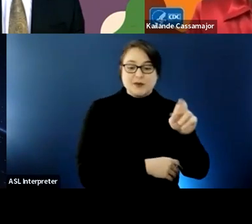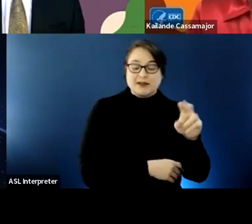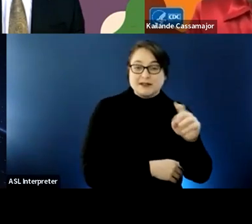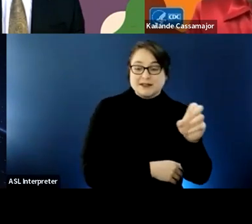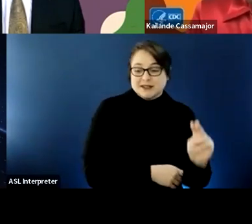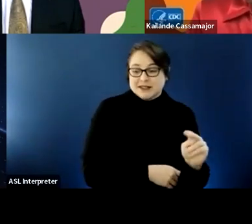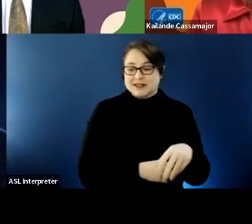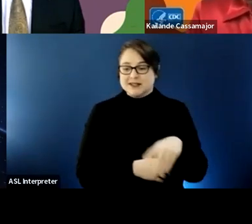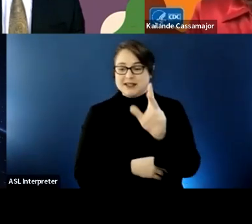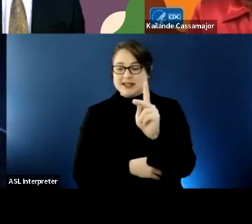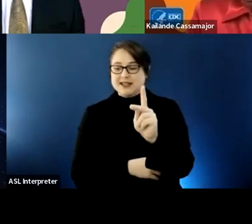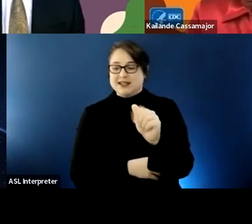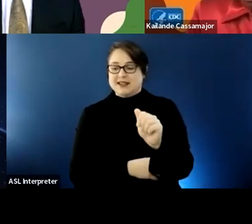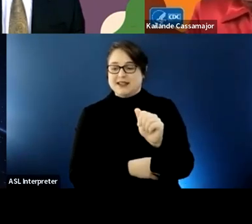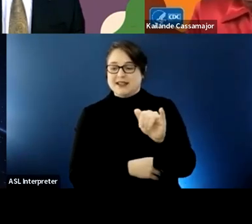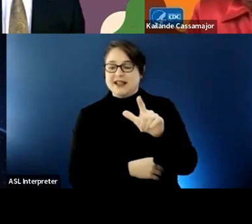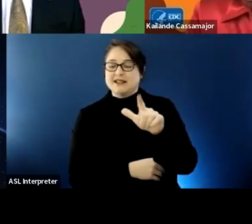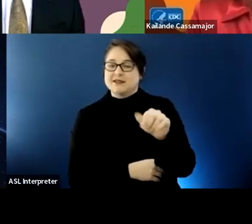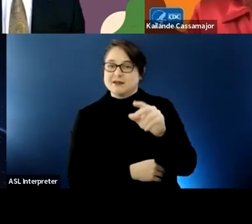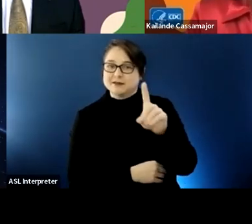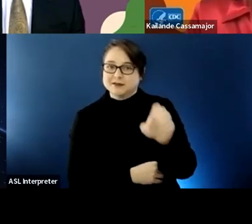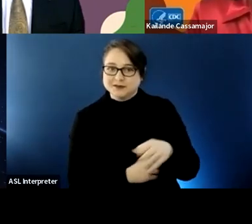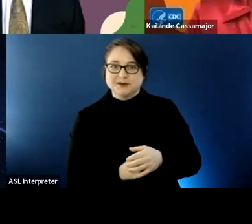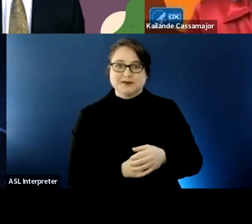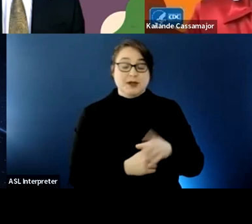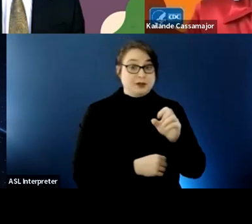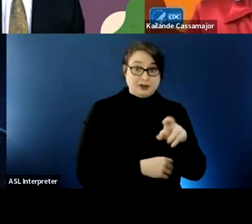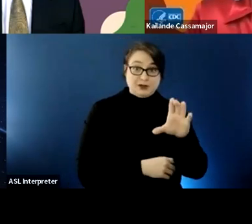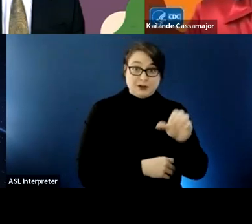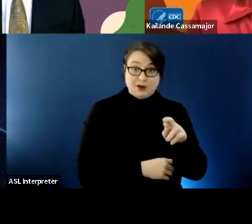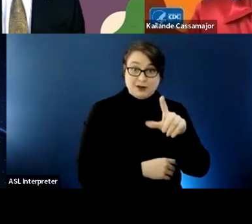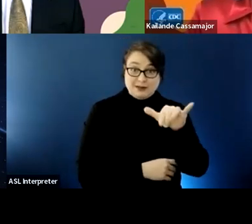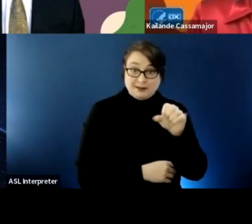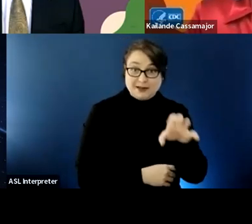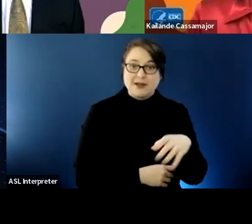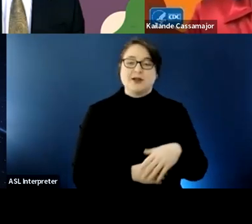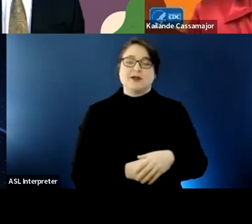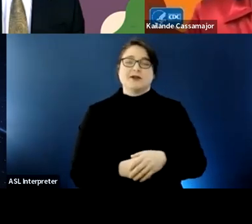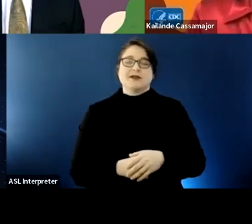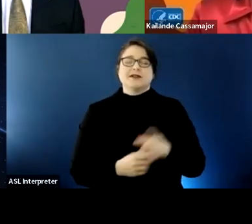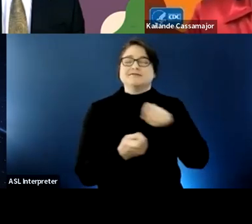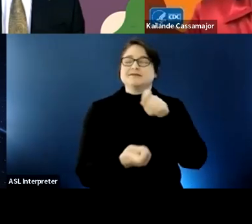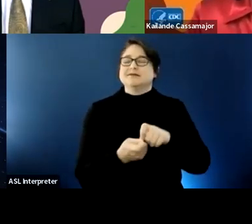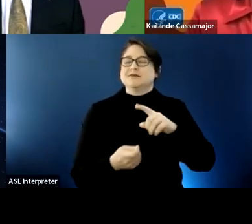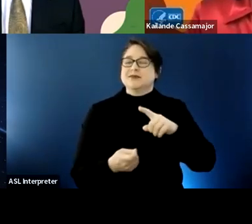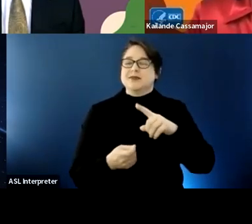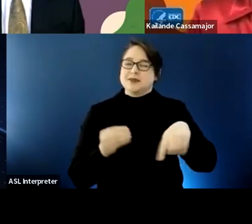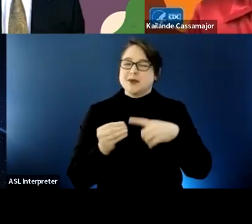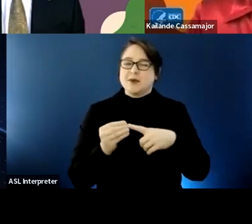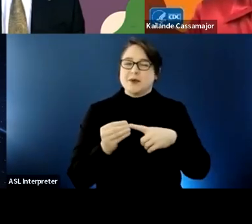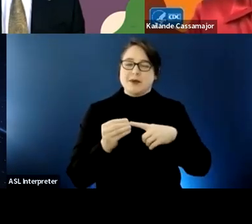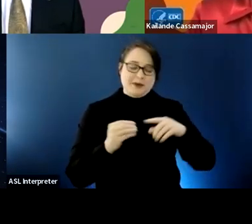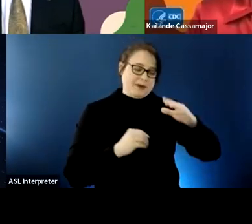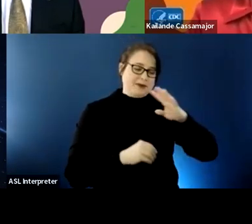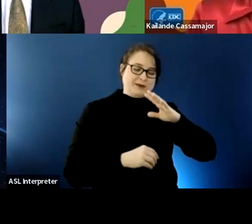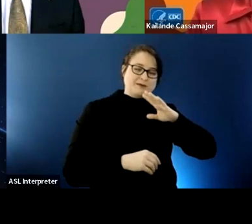your recommendations. Specifically the one around, piquing the imagination and aspiration of children during their formative